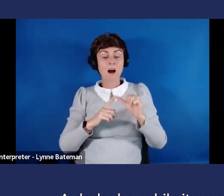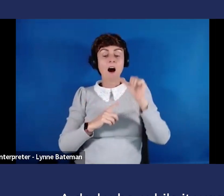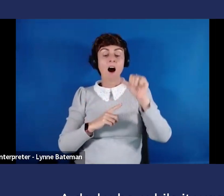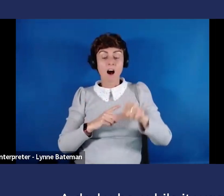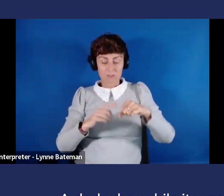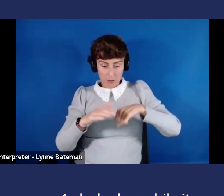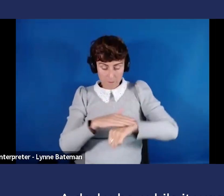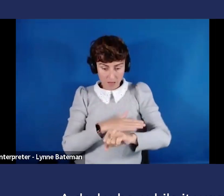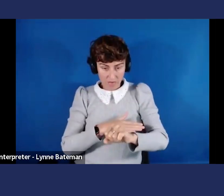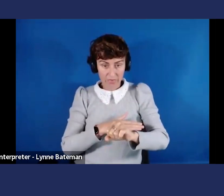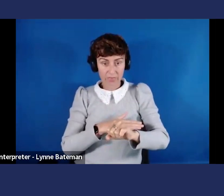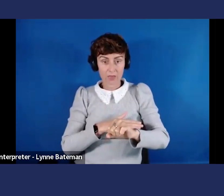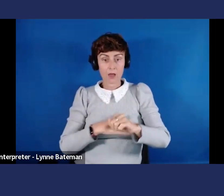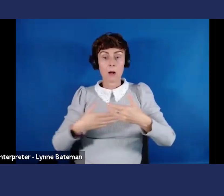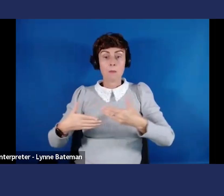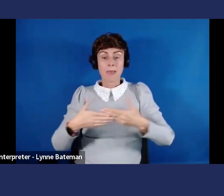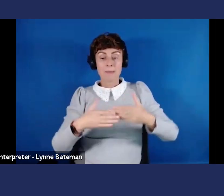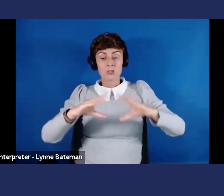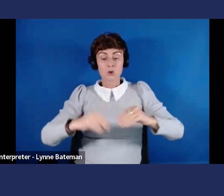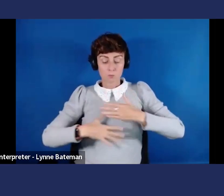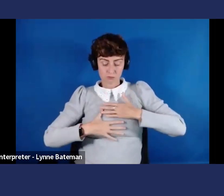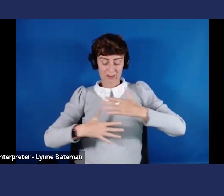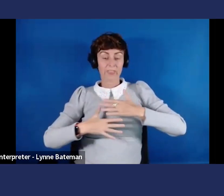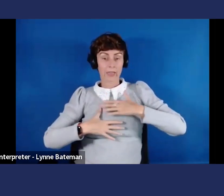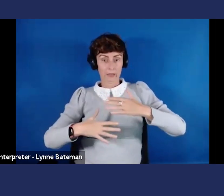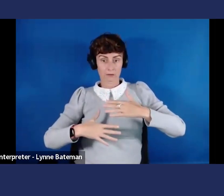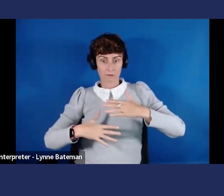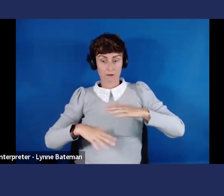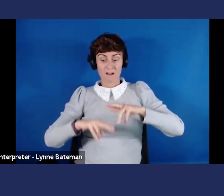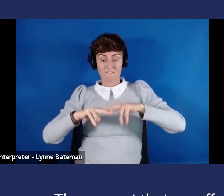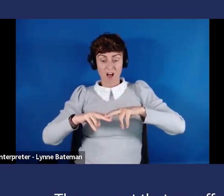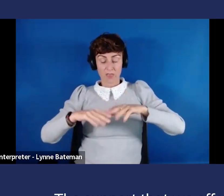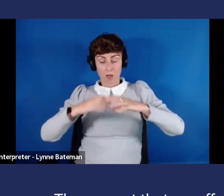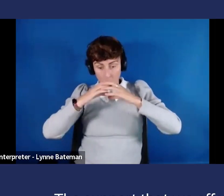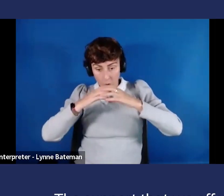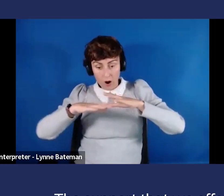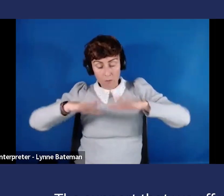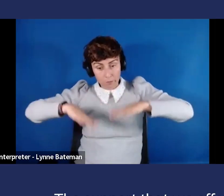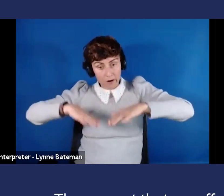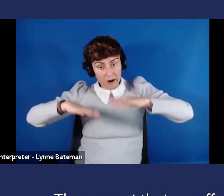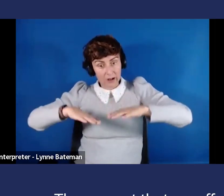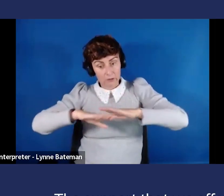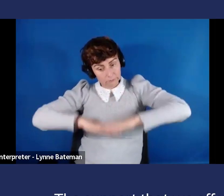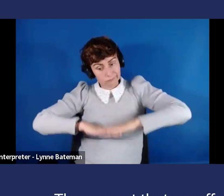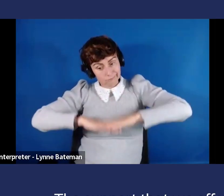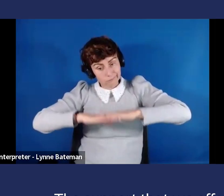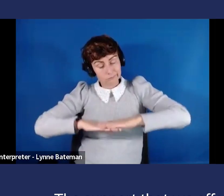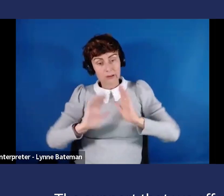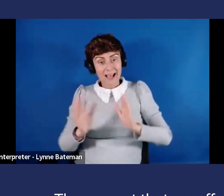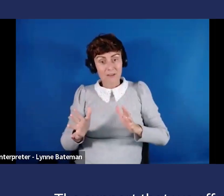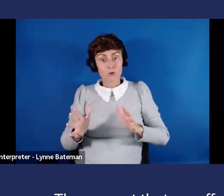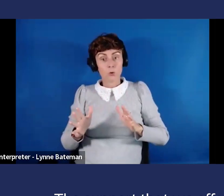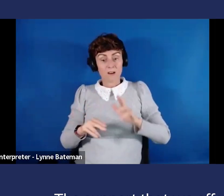on his day-old baby, and baby was okay. The dad developed PTSD, and the support that we offered him was